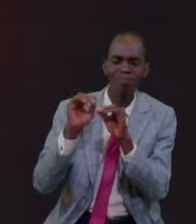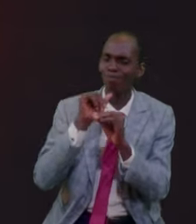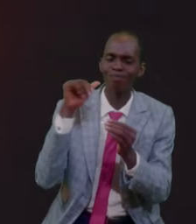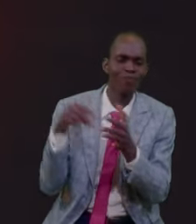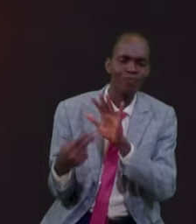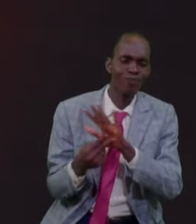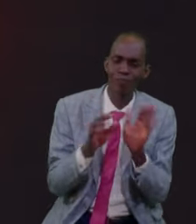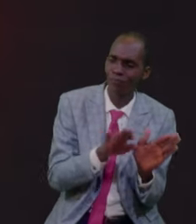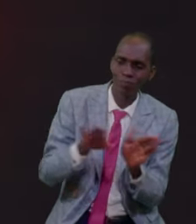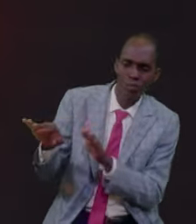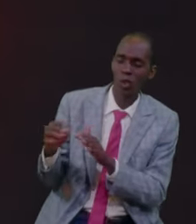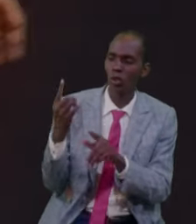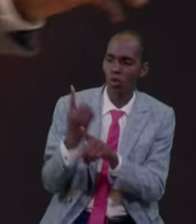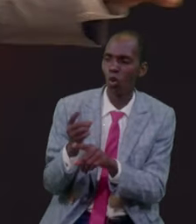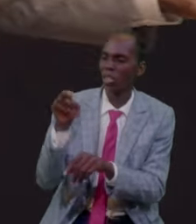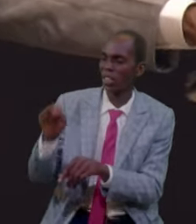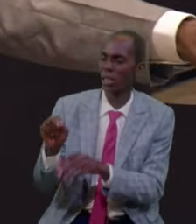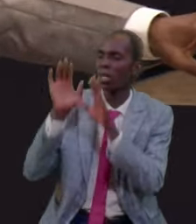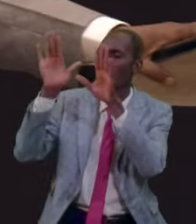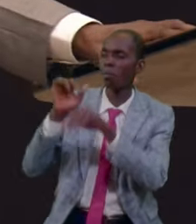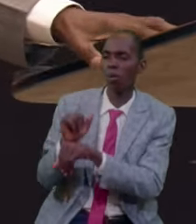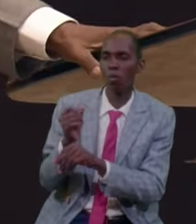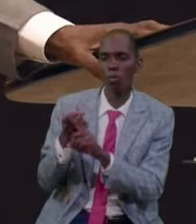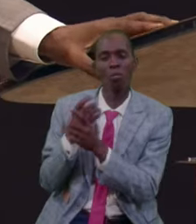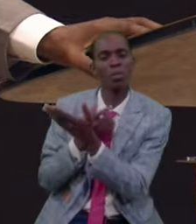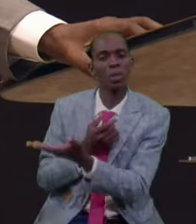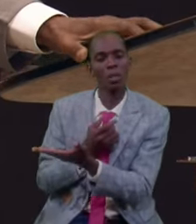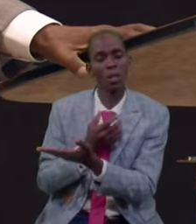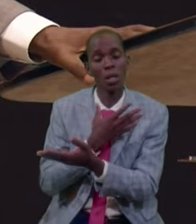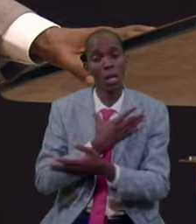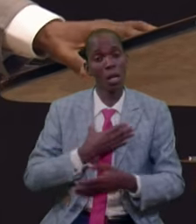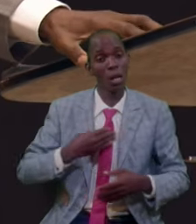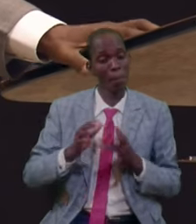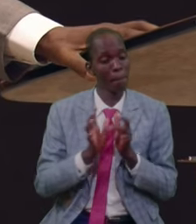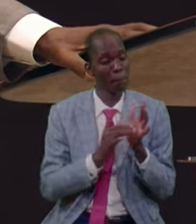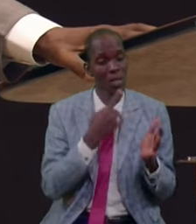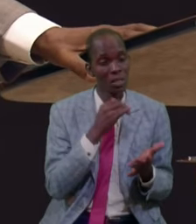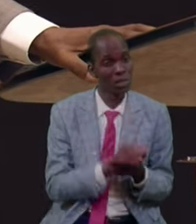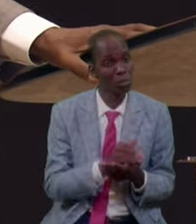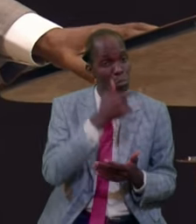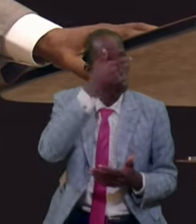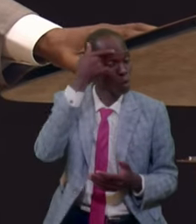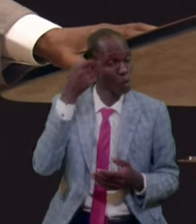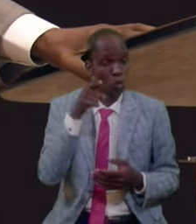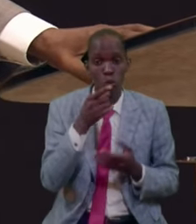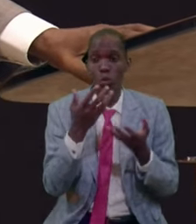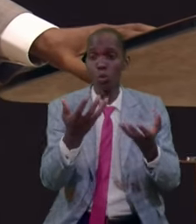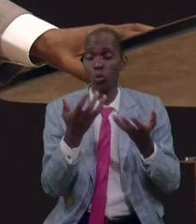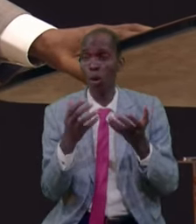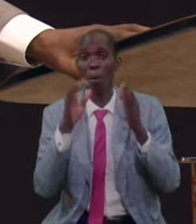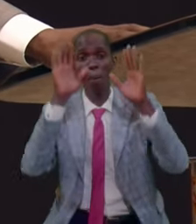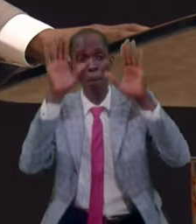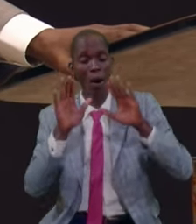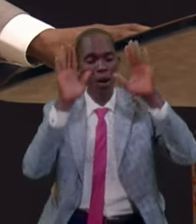beneath that miracle. And it says, because of that, God shall send them